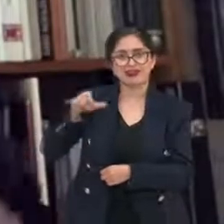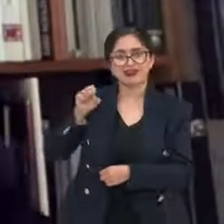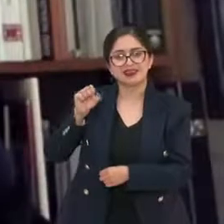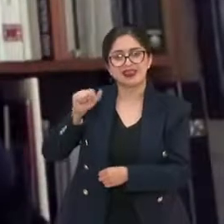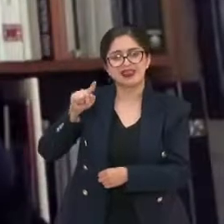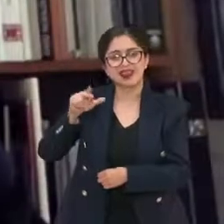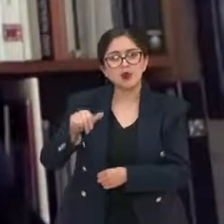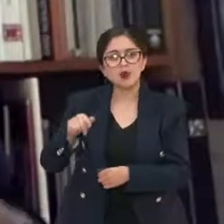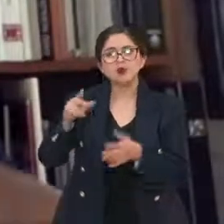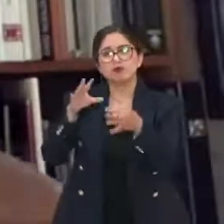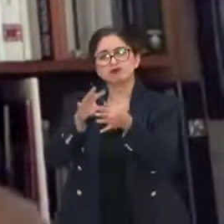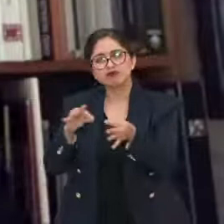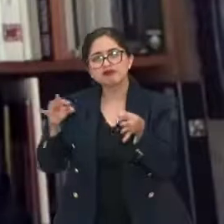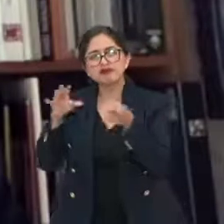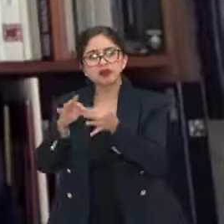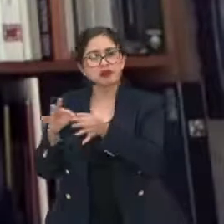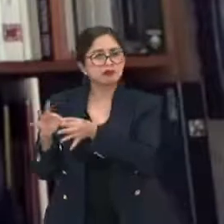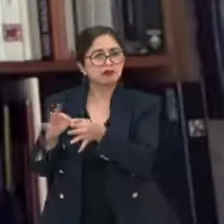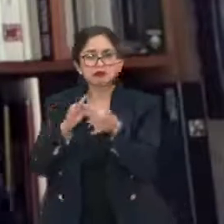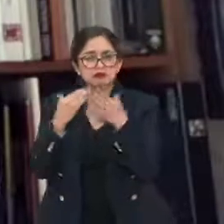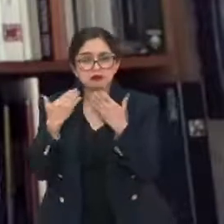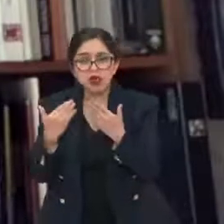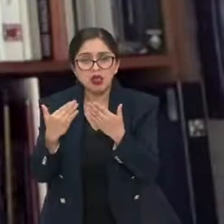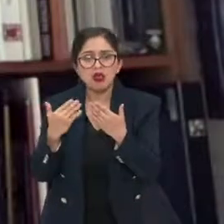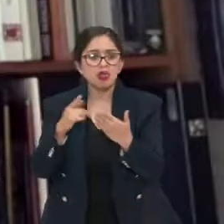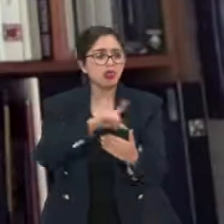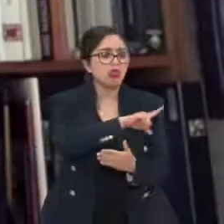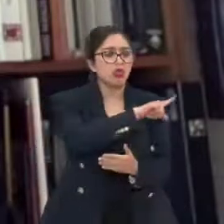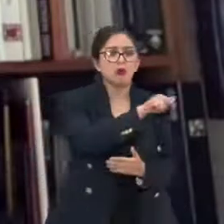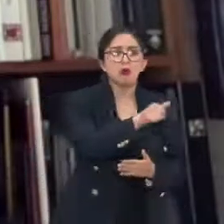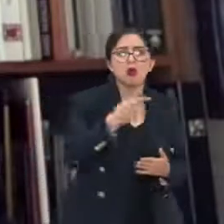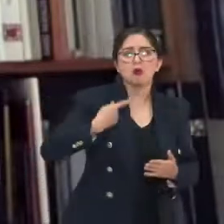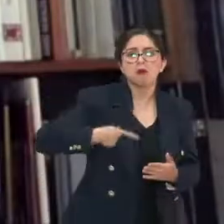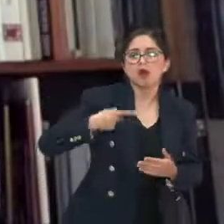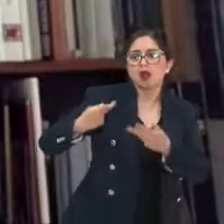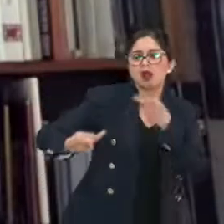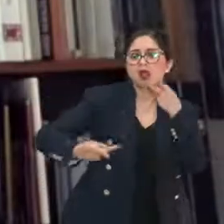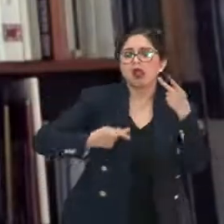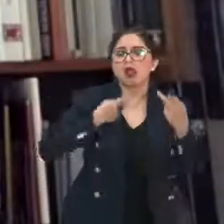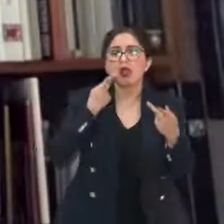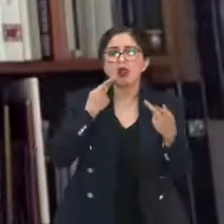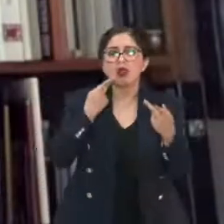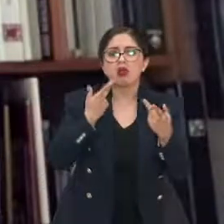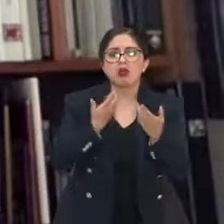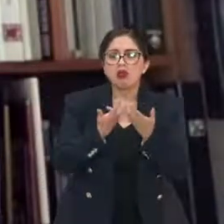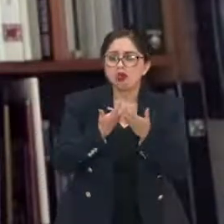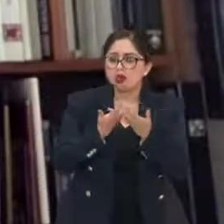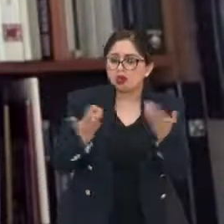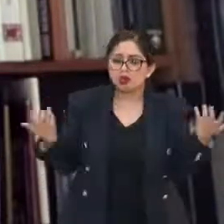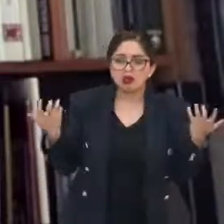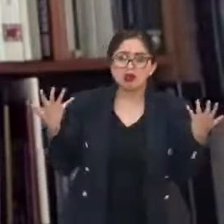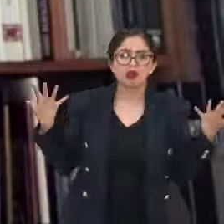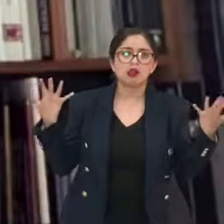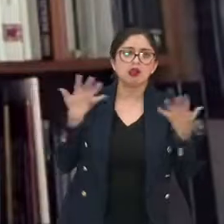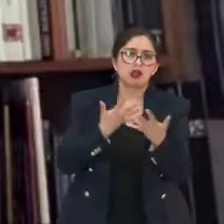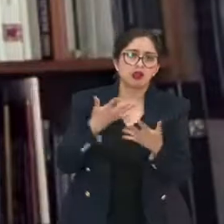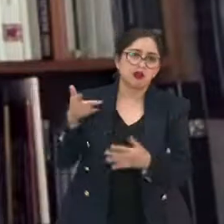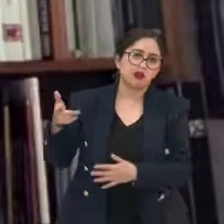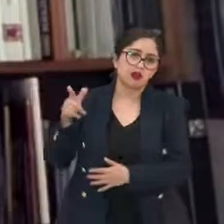the results, because what we had in Santa Cruz with a unifying discourse was